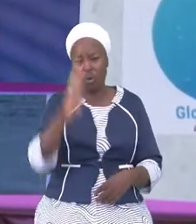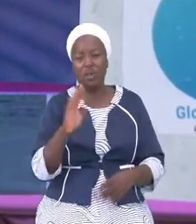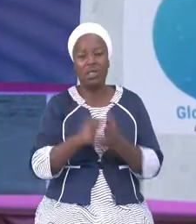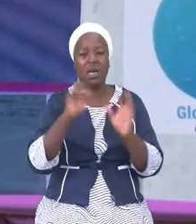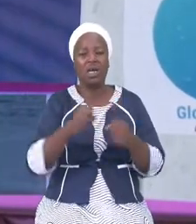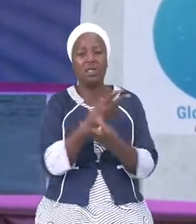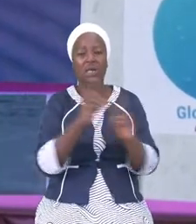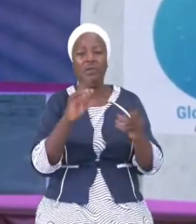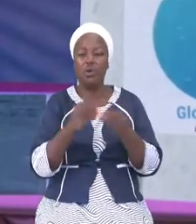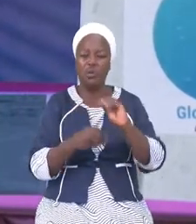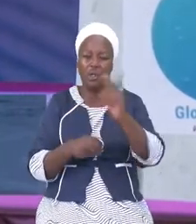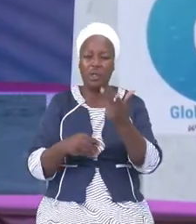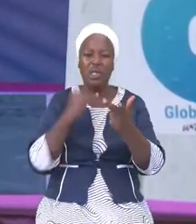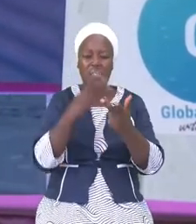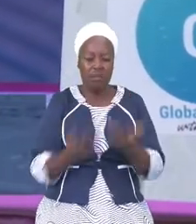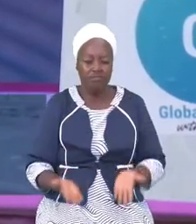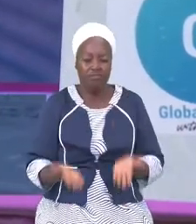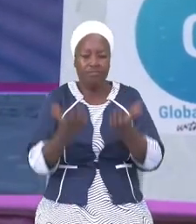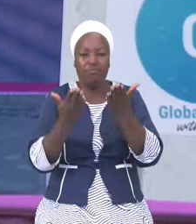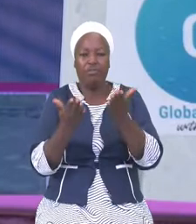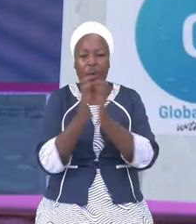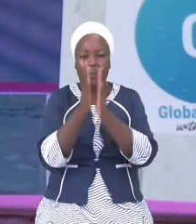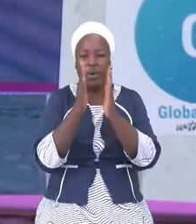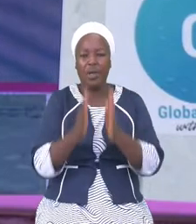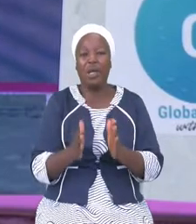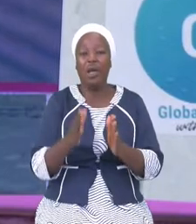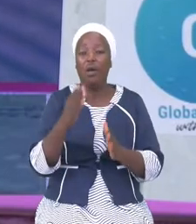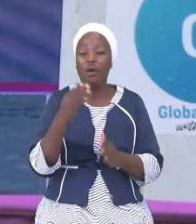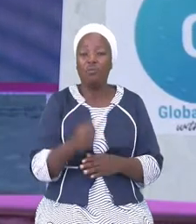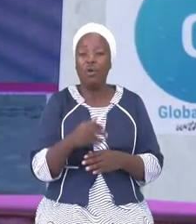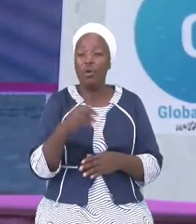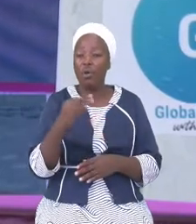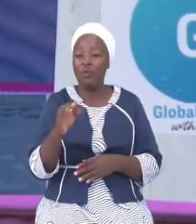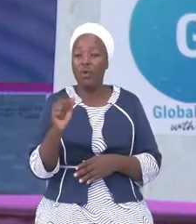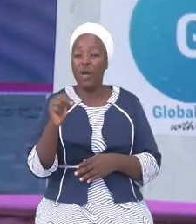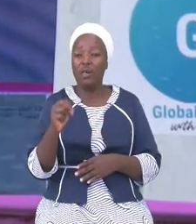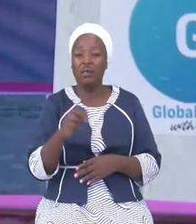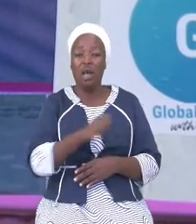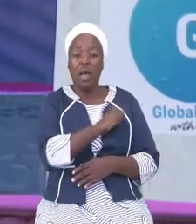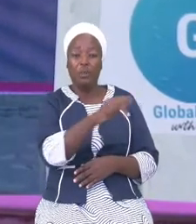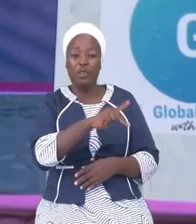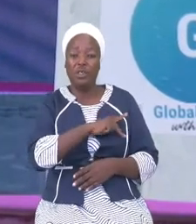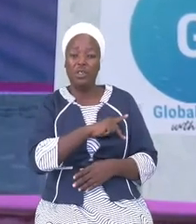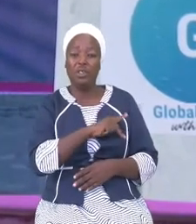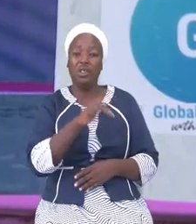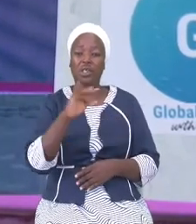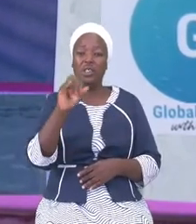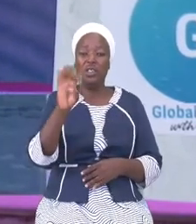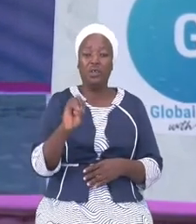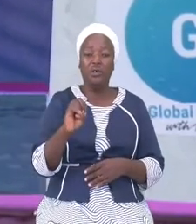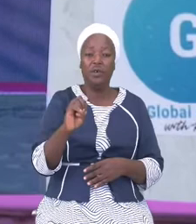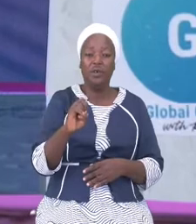Number three, the elevating prayer of an appreciative,